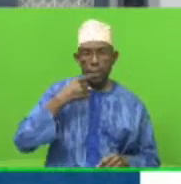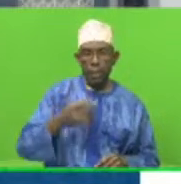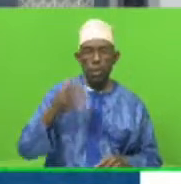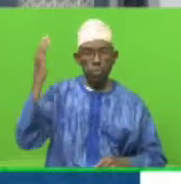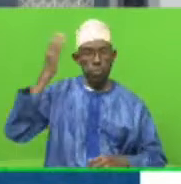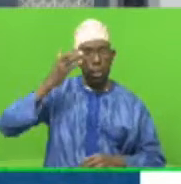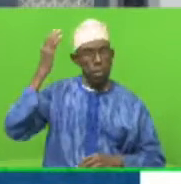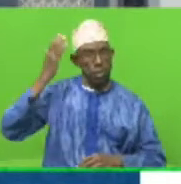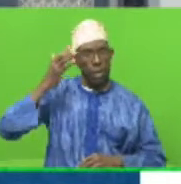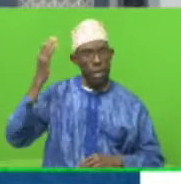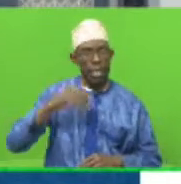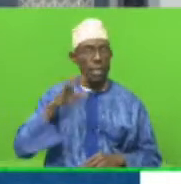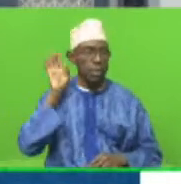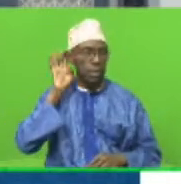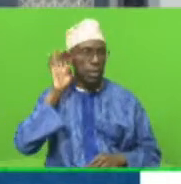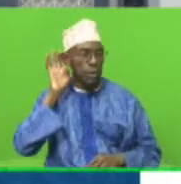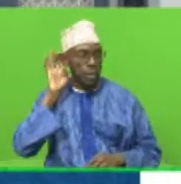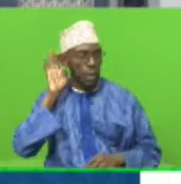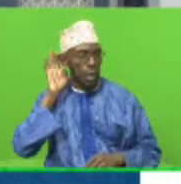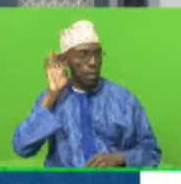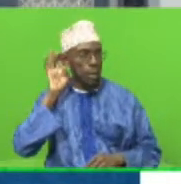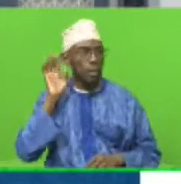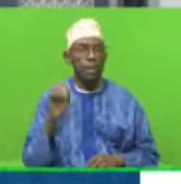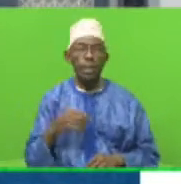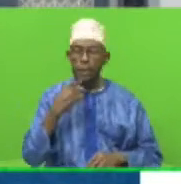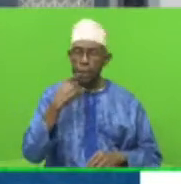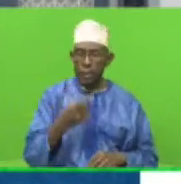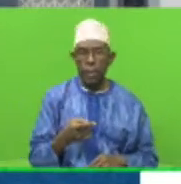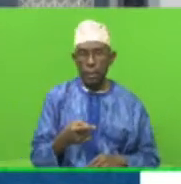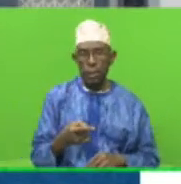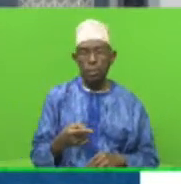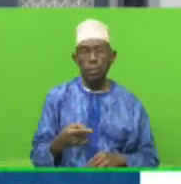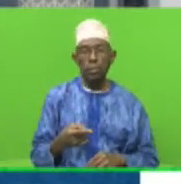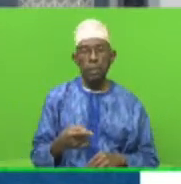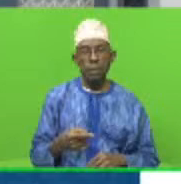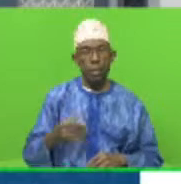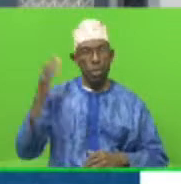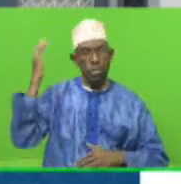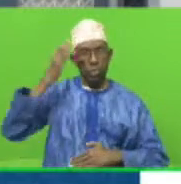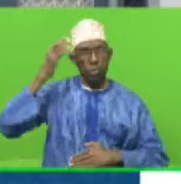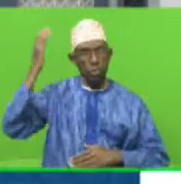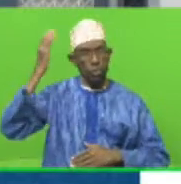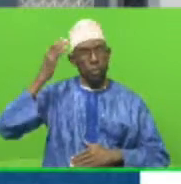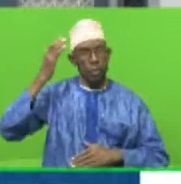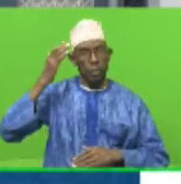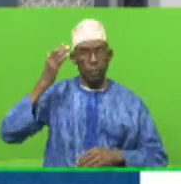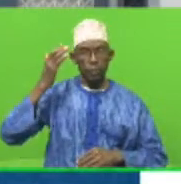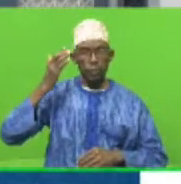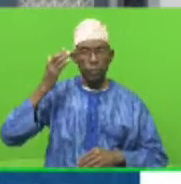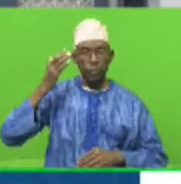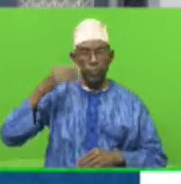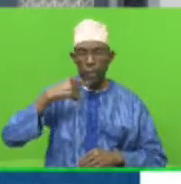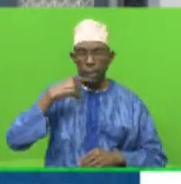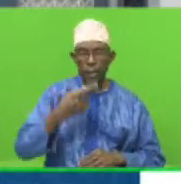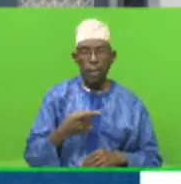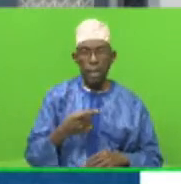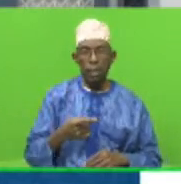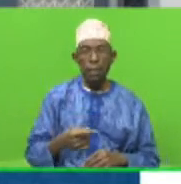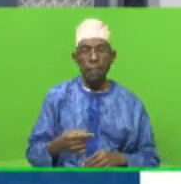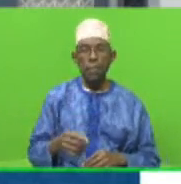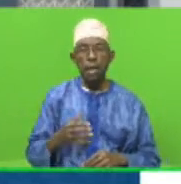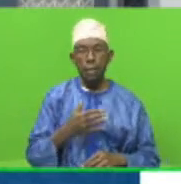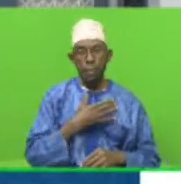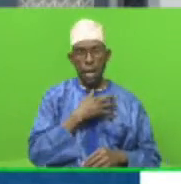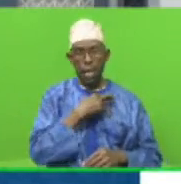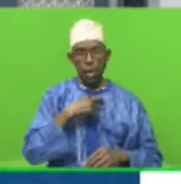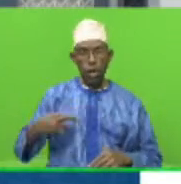yakhtub. I heard the messenger of Allah sallallahu alayhi wa sallam while he was delivering a sermon, and he says, inna